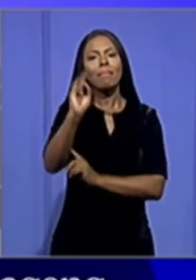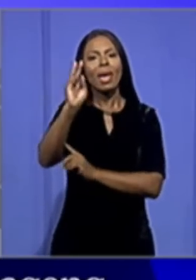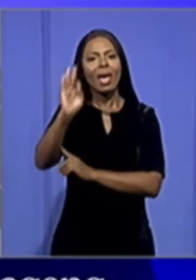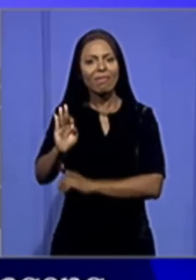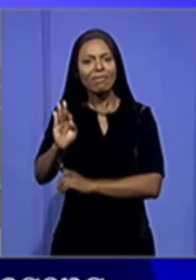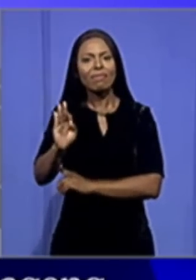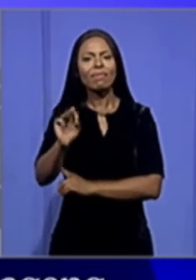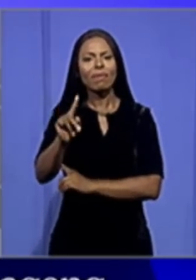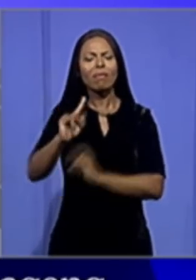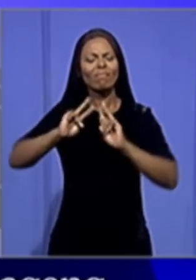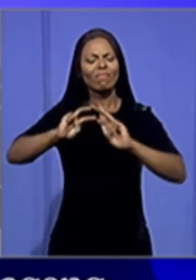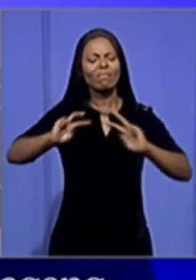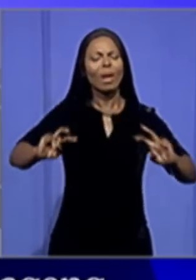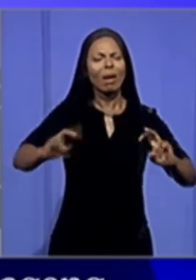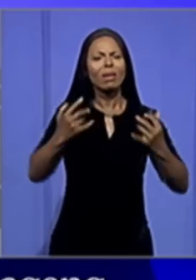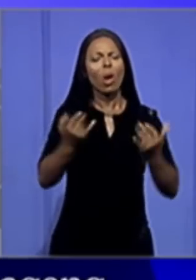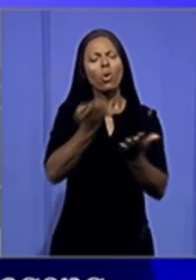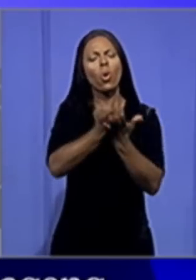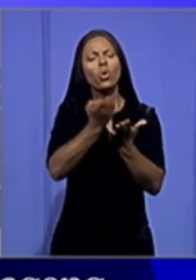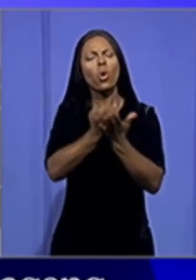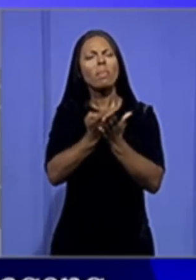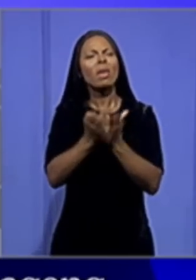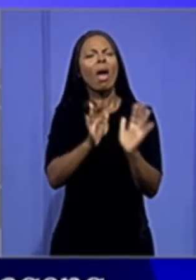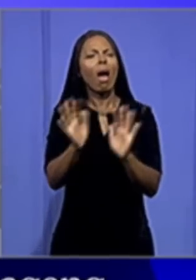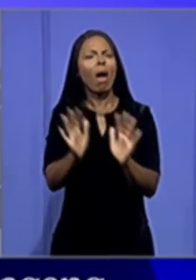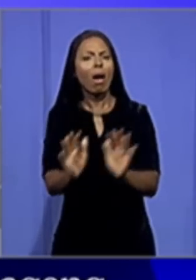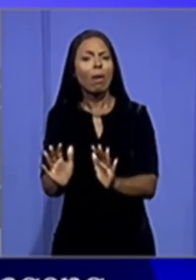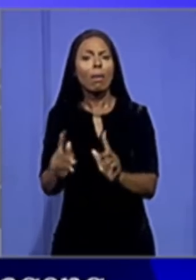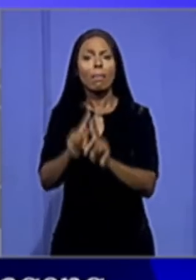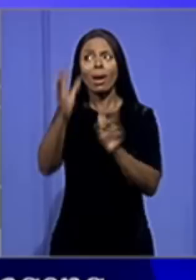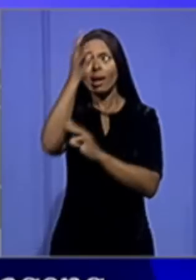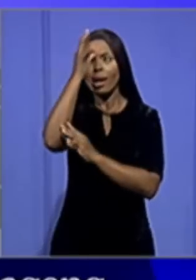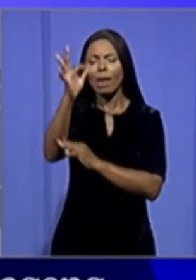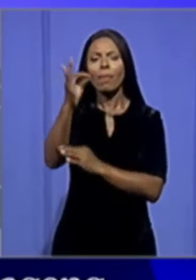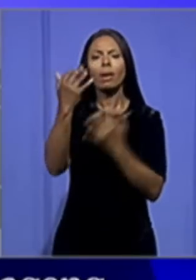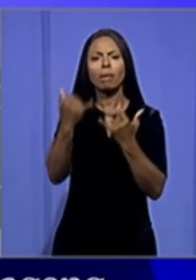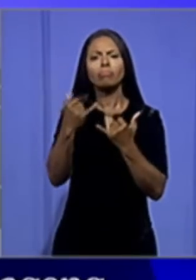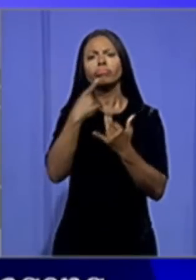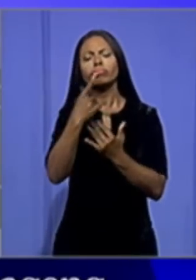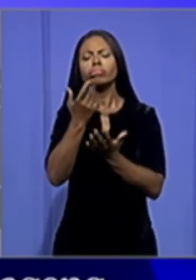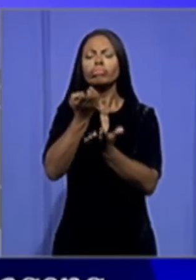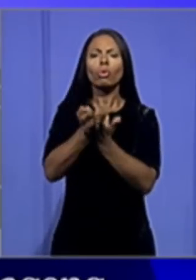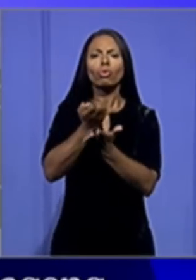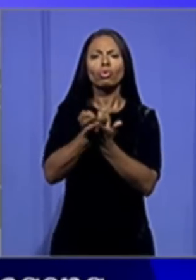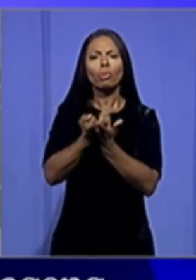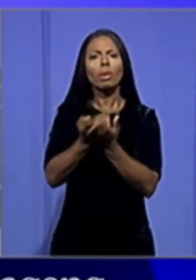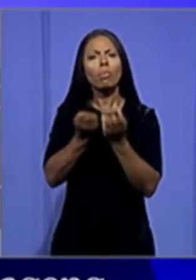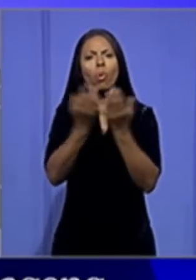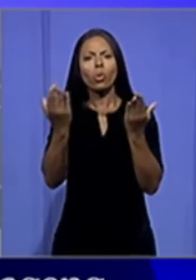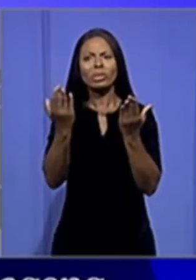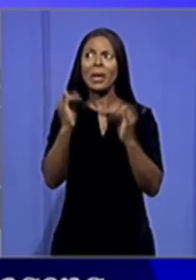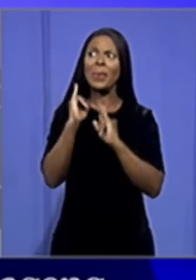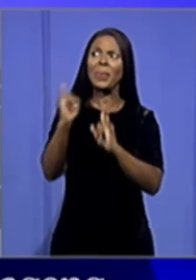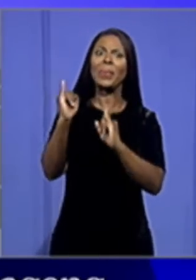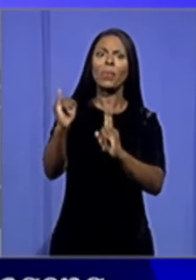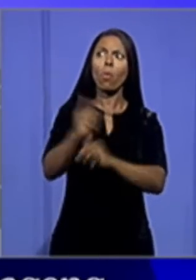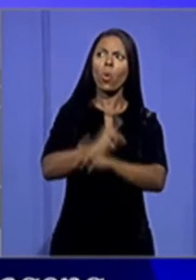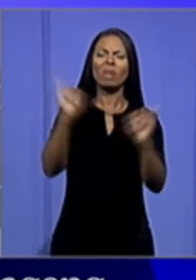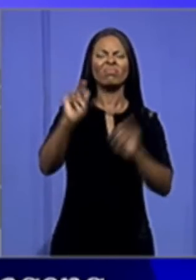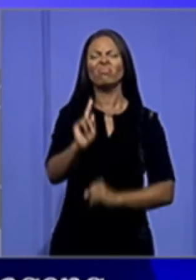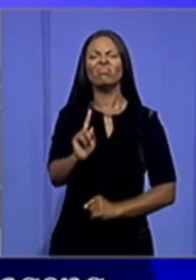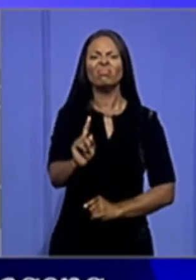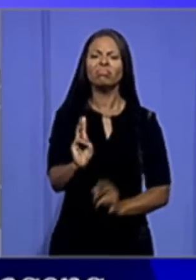leswa seemo sa ikonomi ya naga, mmušo o tiišeditše maemo a ikonomi ga se ao a mpefetšego